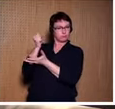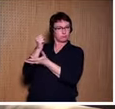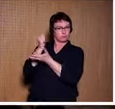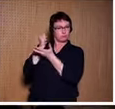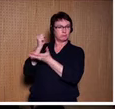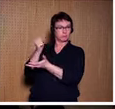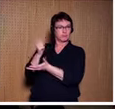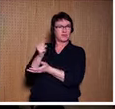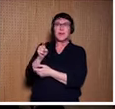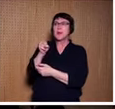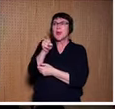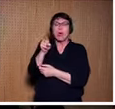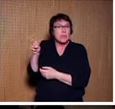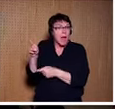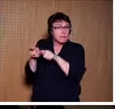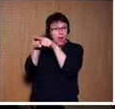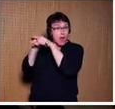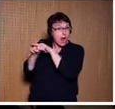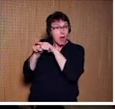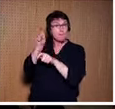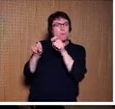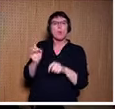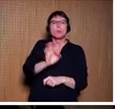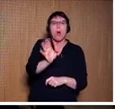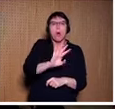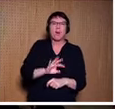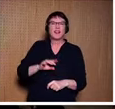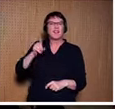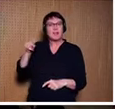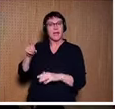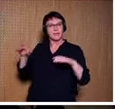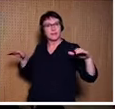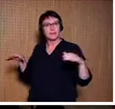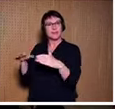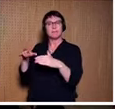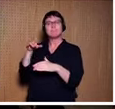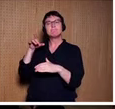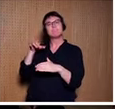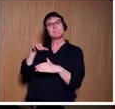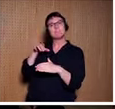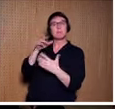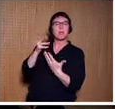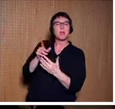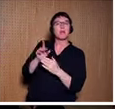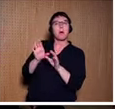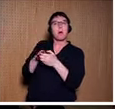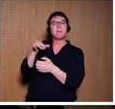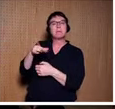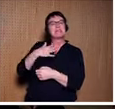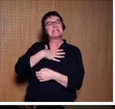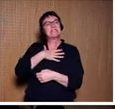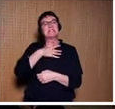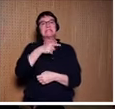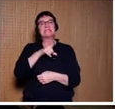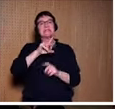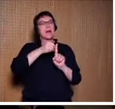together in opposition to LGBTQ rights, in opposition to sexual reproductive